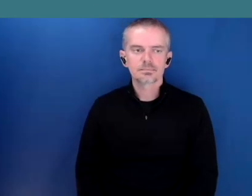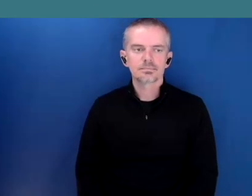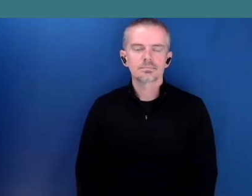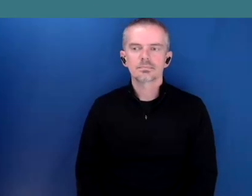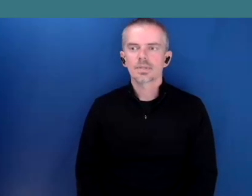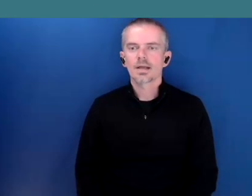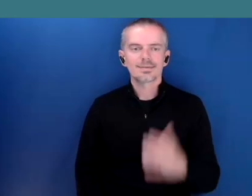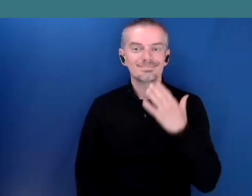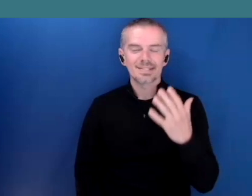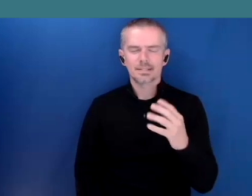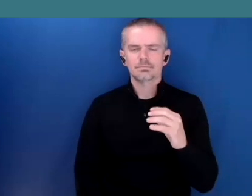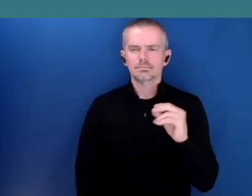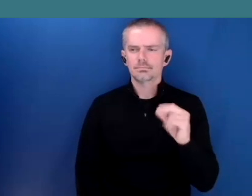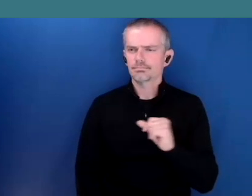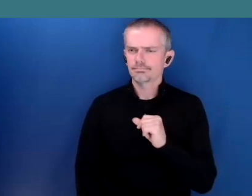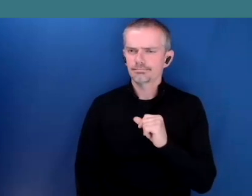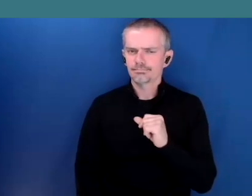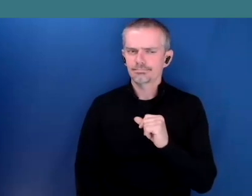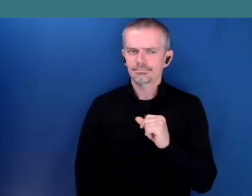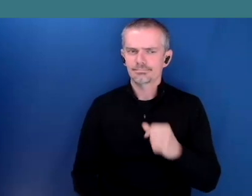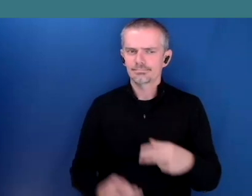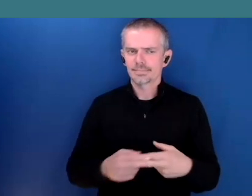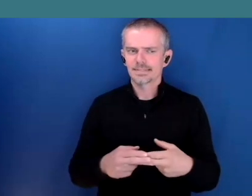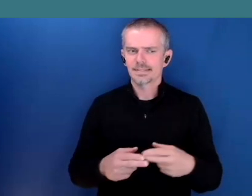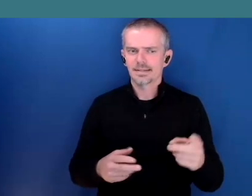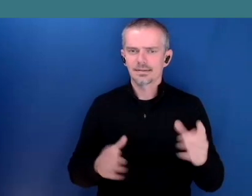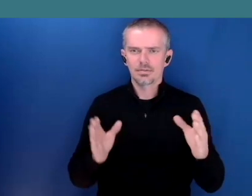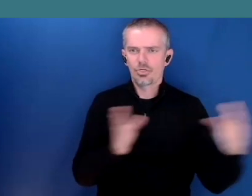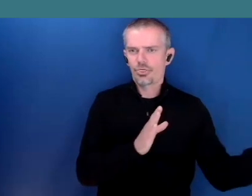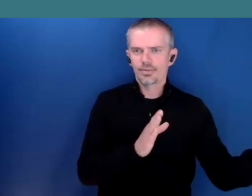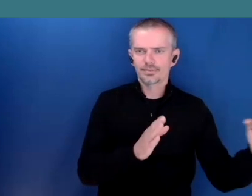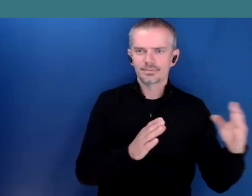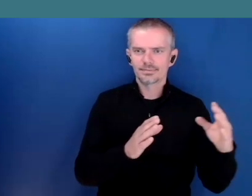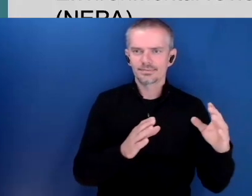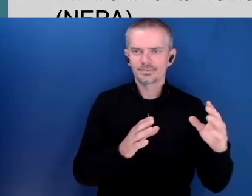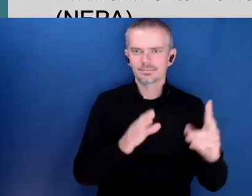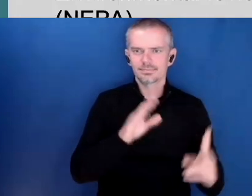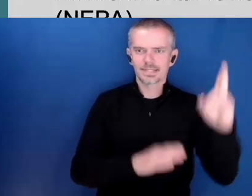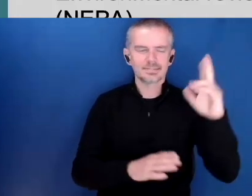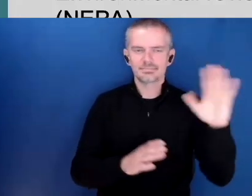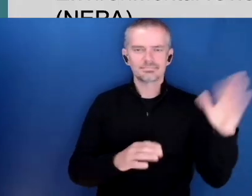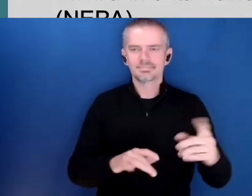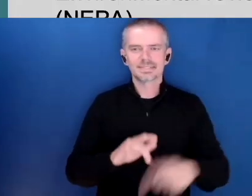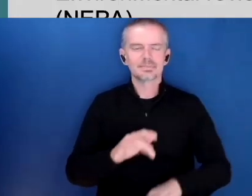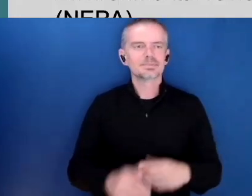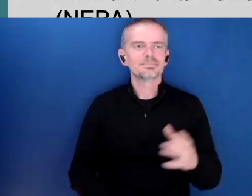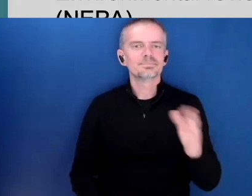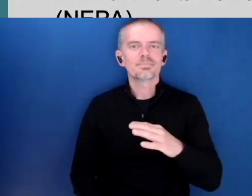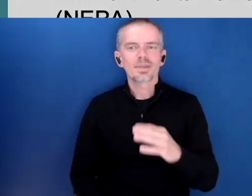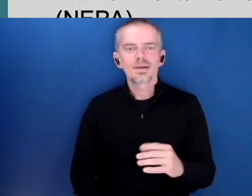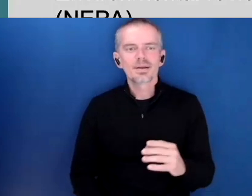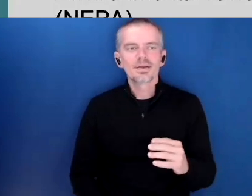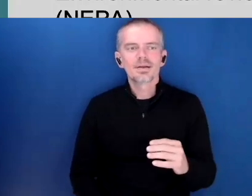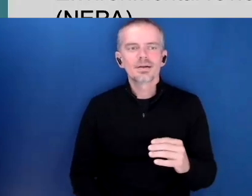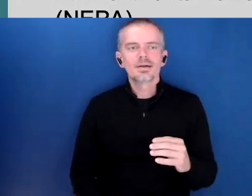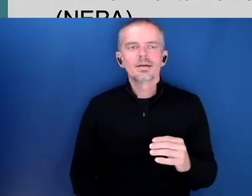Shoot, I apologize, y'all. The slide seems to have gone a little wonky, so we are skip right through it. So I'm going to